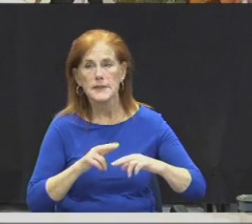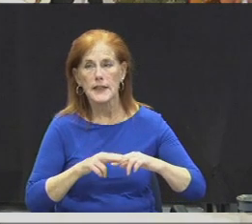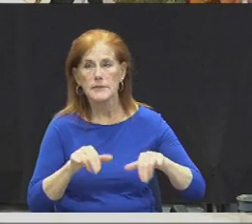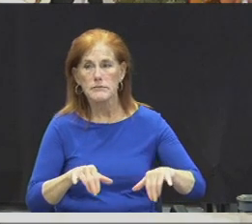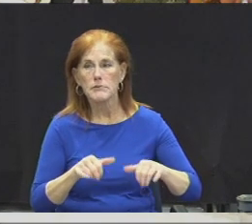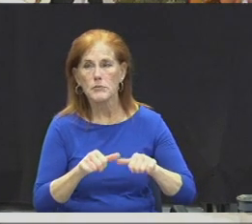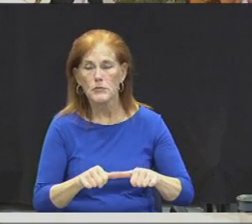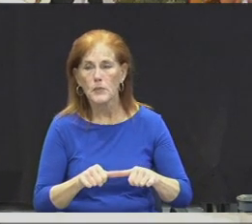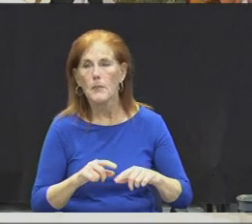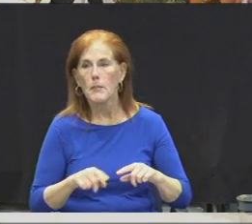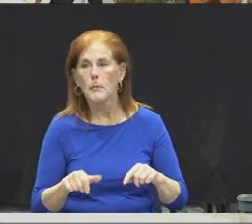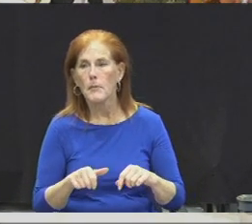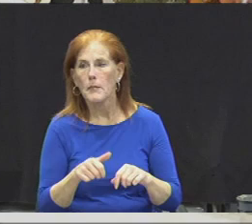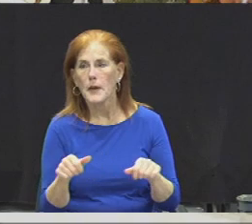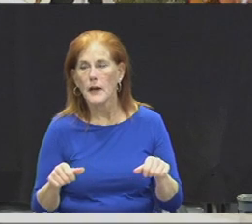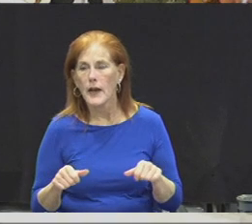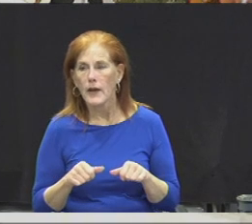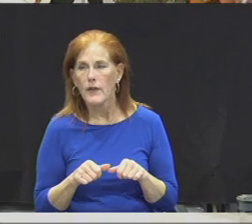where